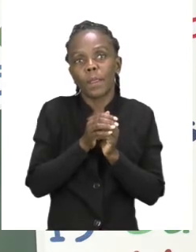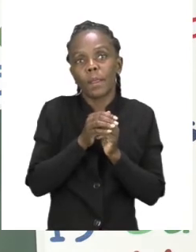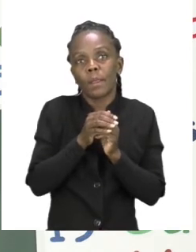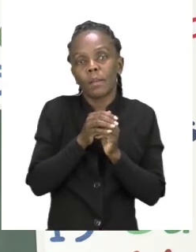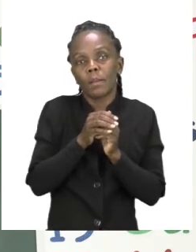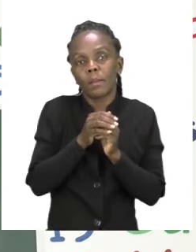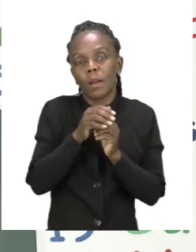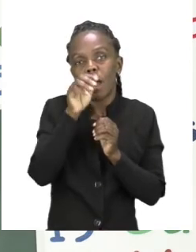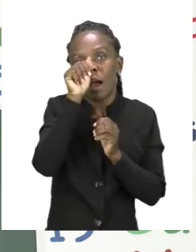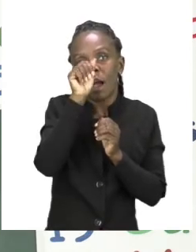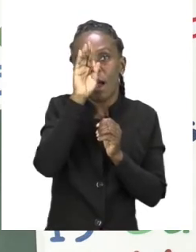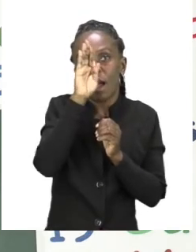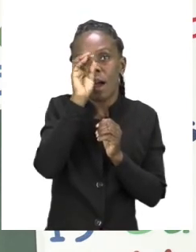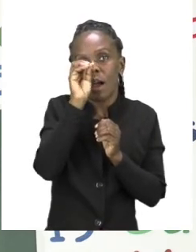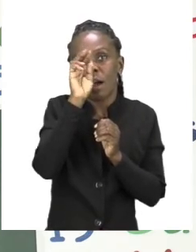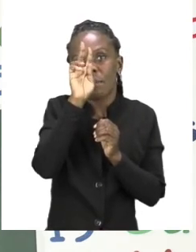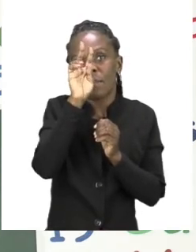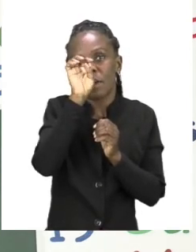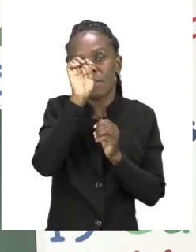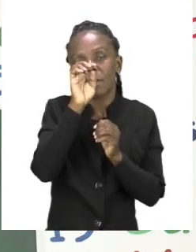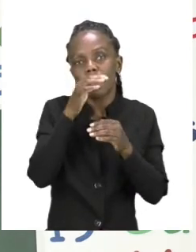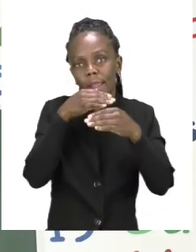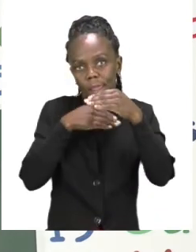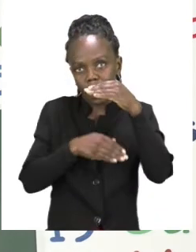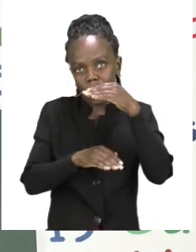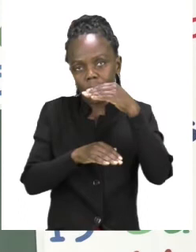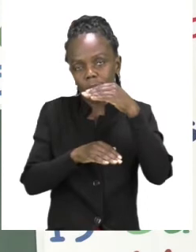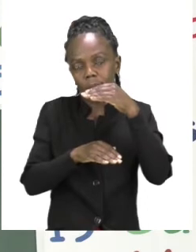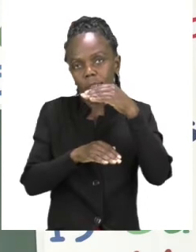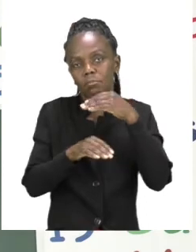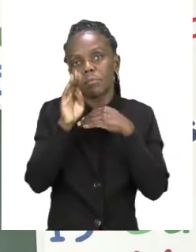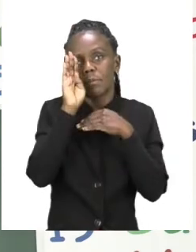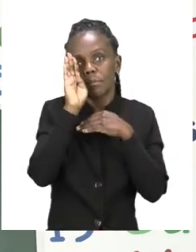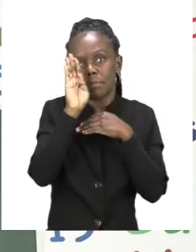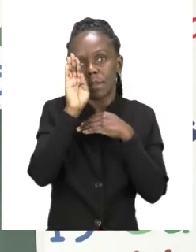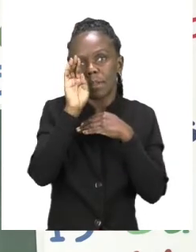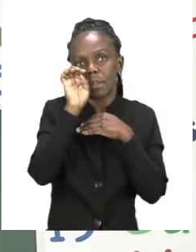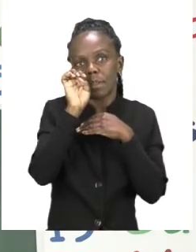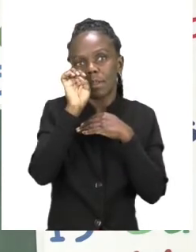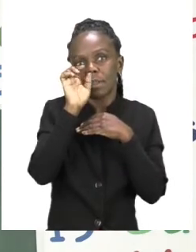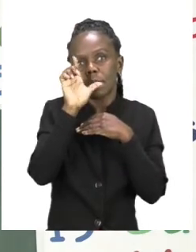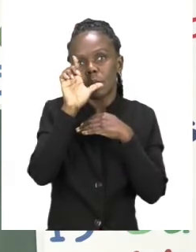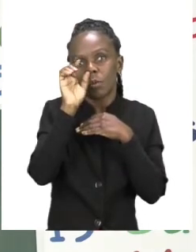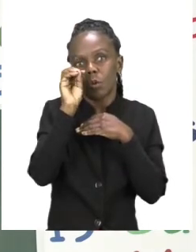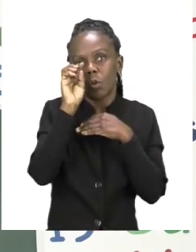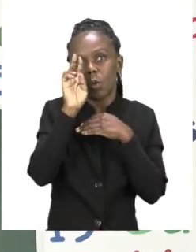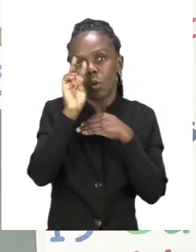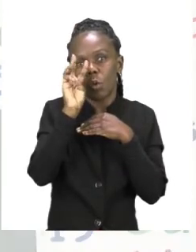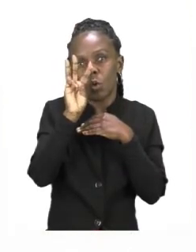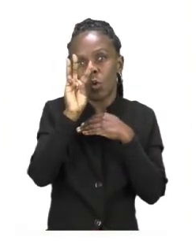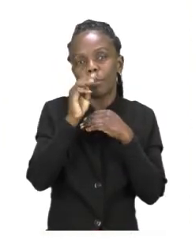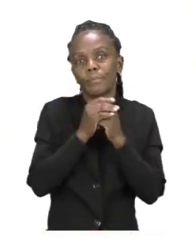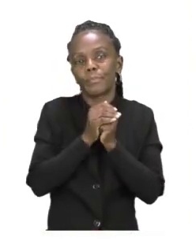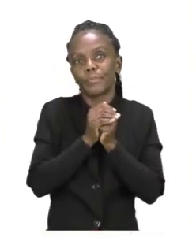and below, which means under, let's try our exercise now. Let's